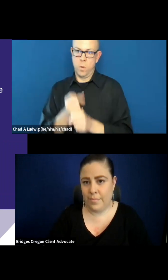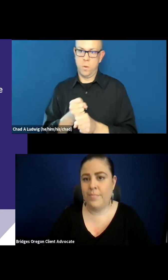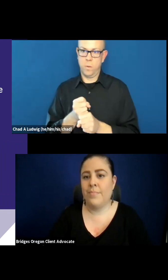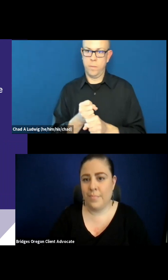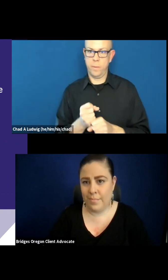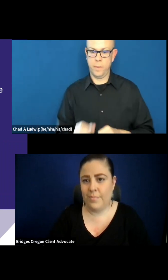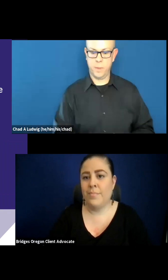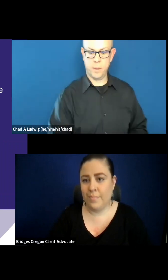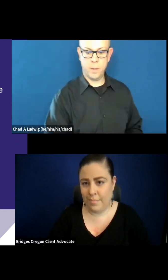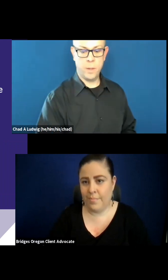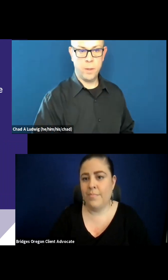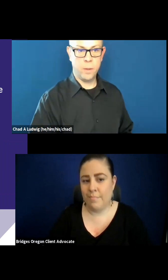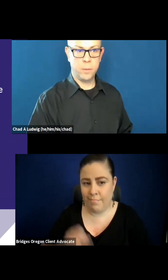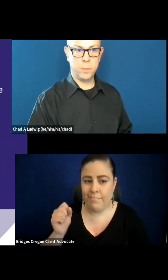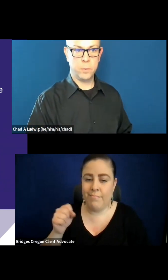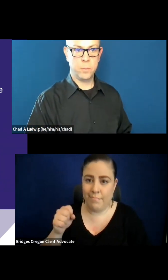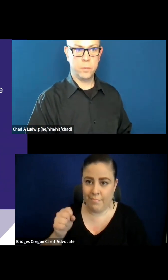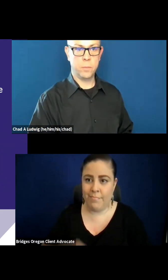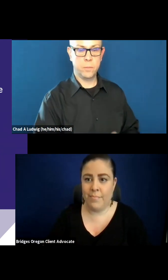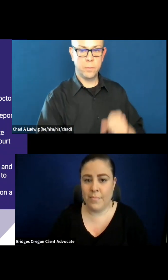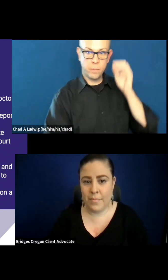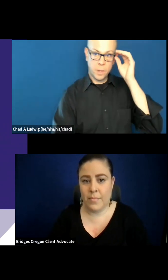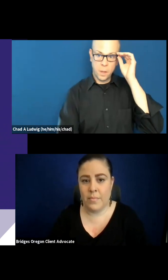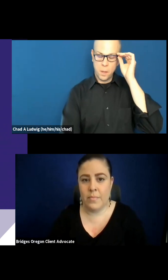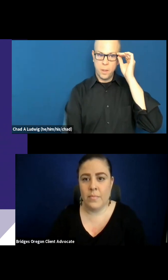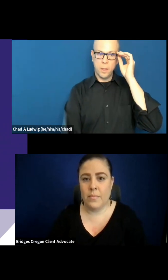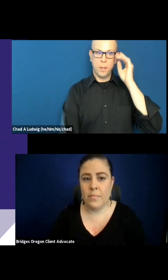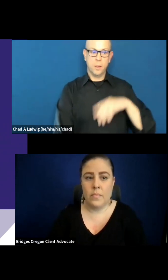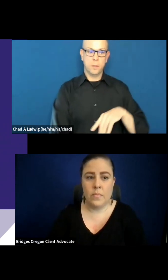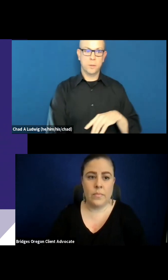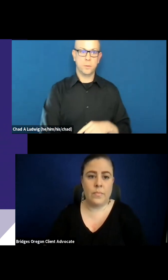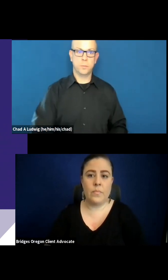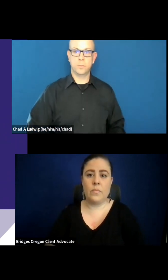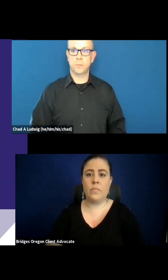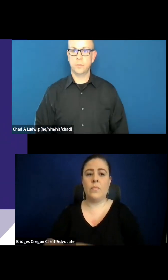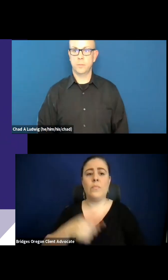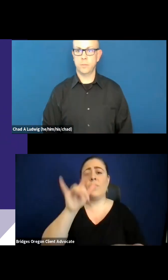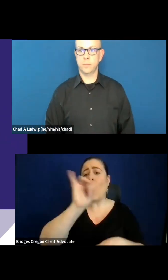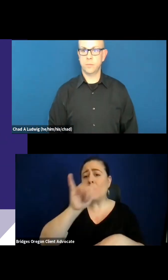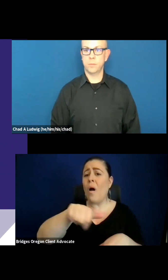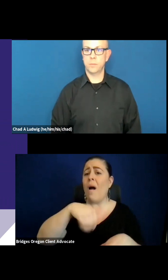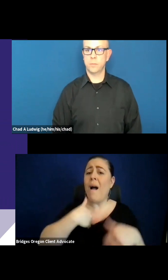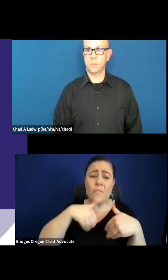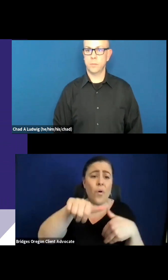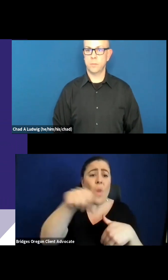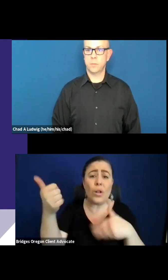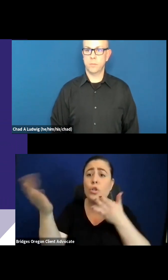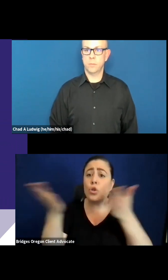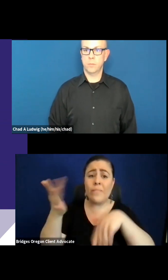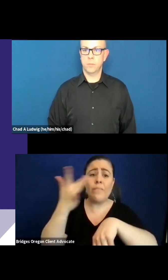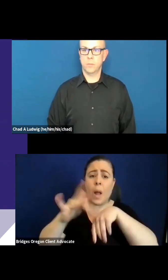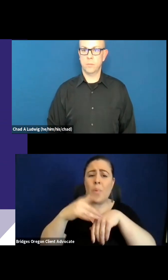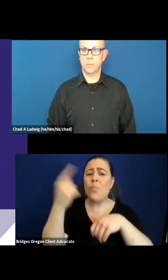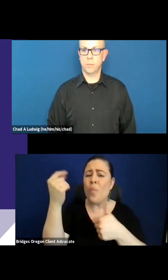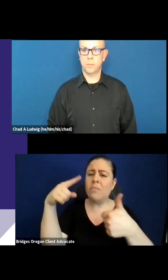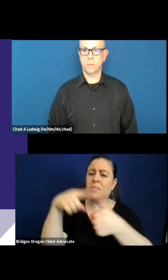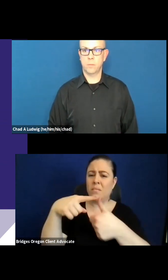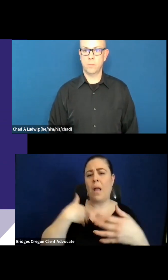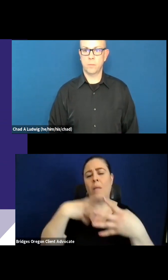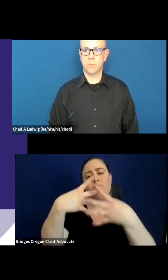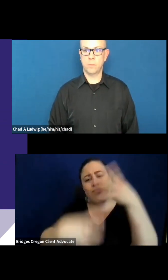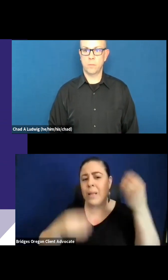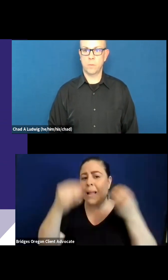on the slide, we cannot get involved with it in terms of various other types of crimes. Right. And if you have